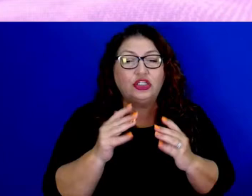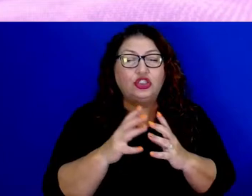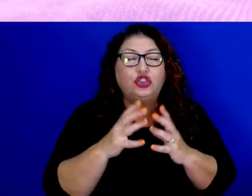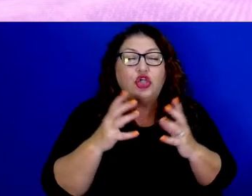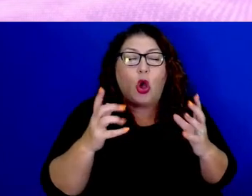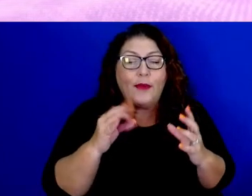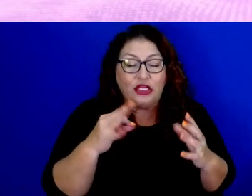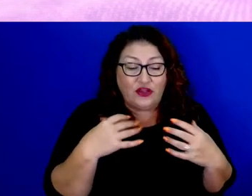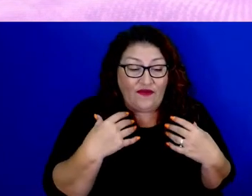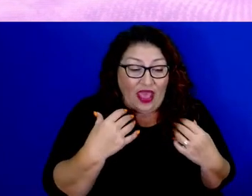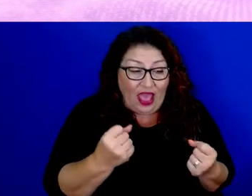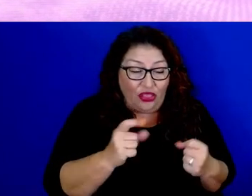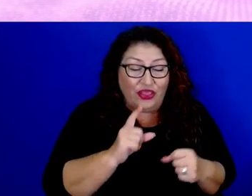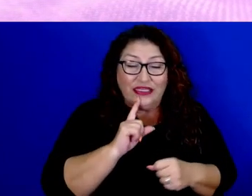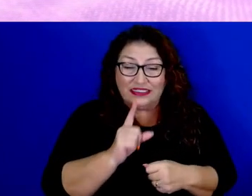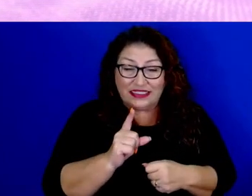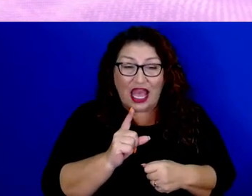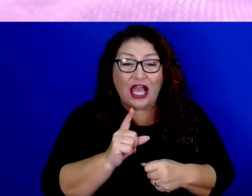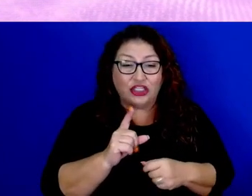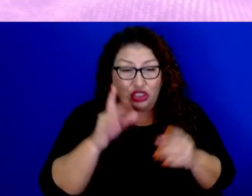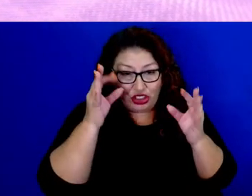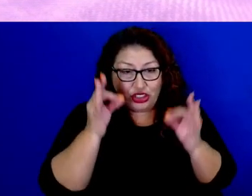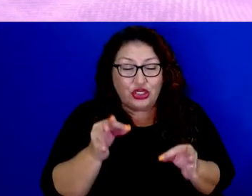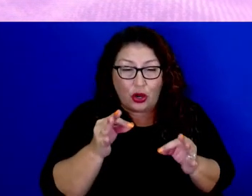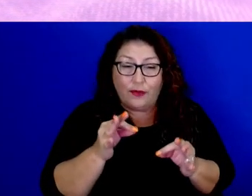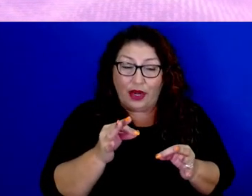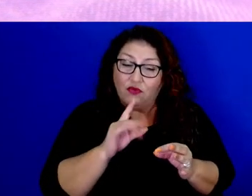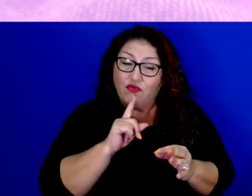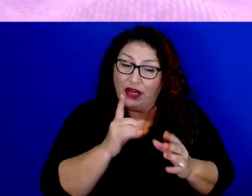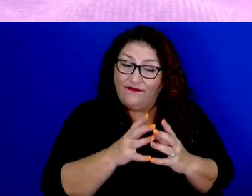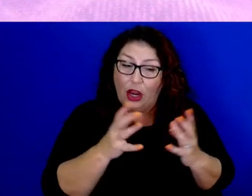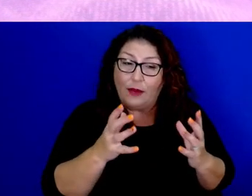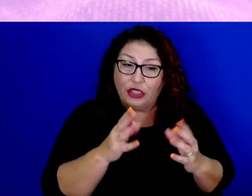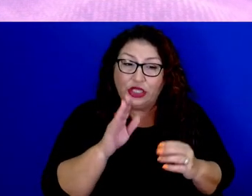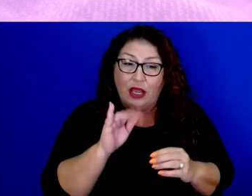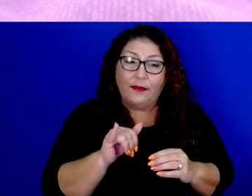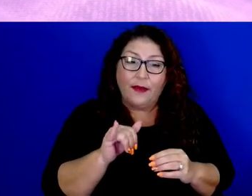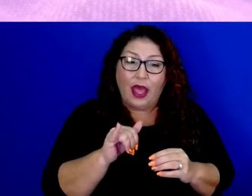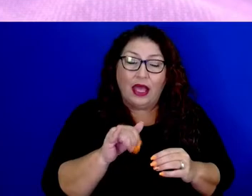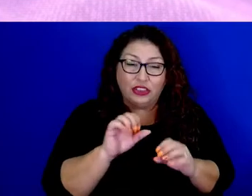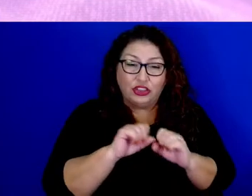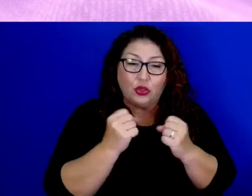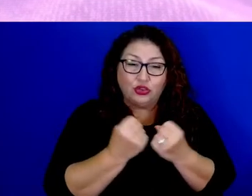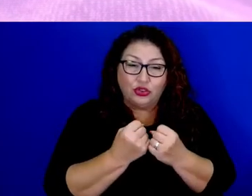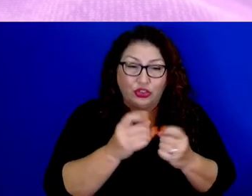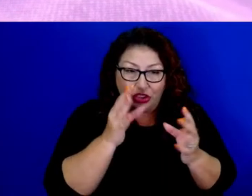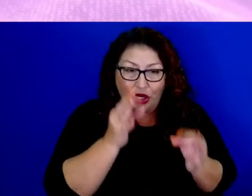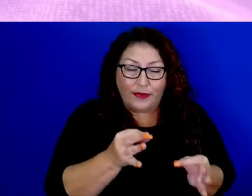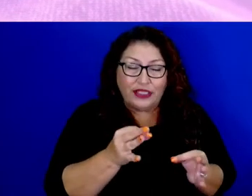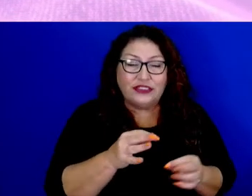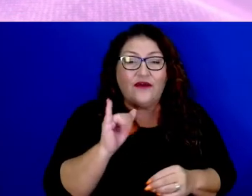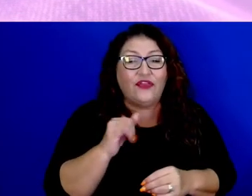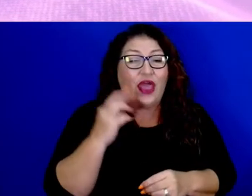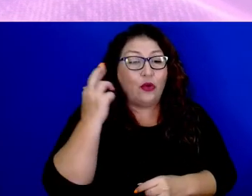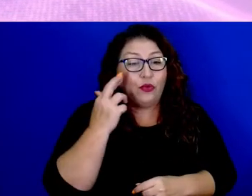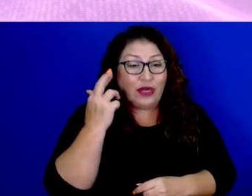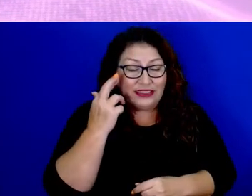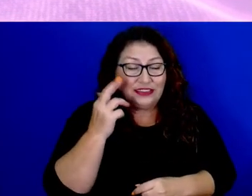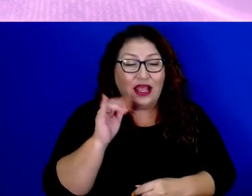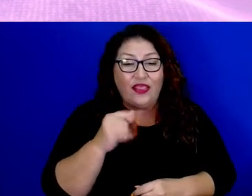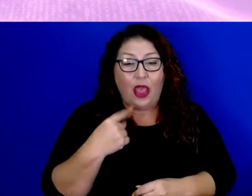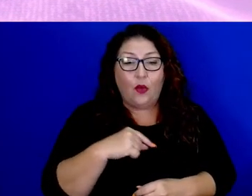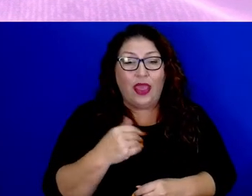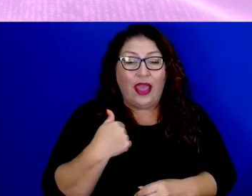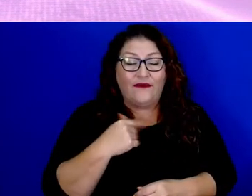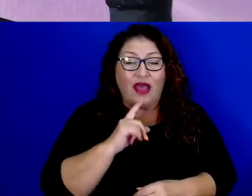actually determined very much by the social determinants. It was for this reason that we have actually brought together